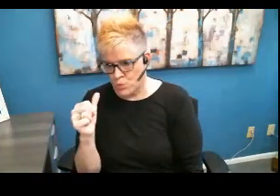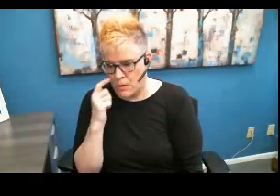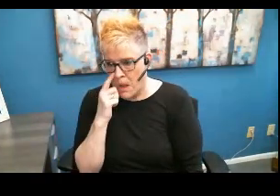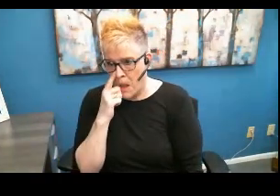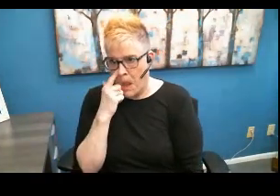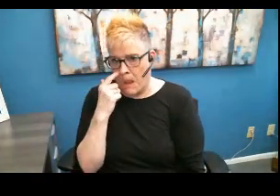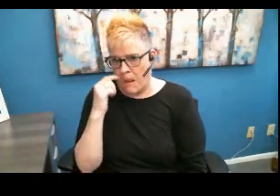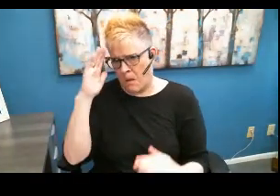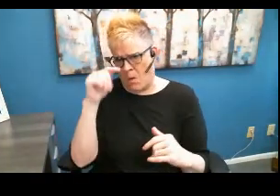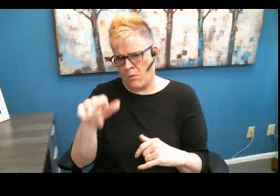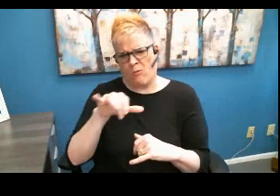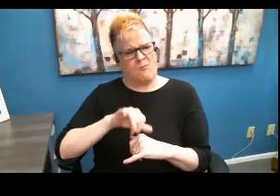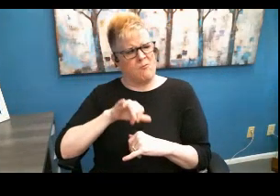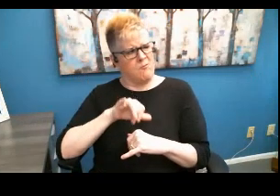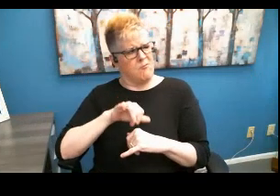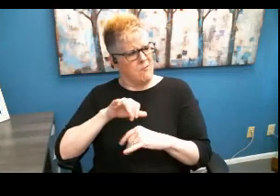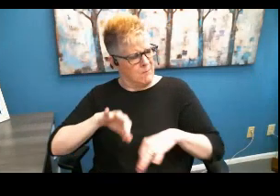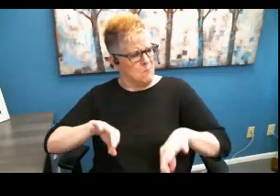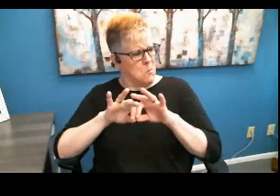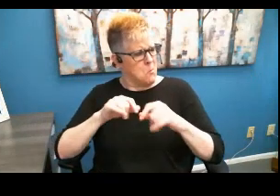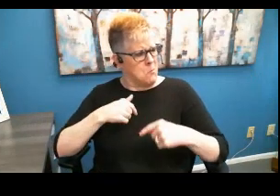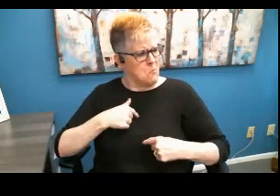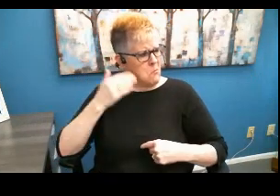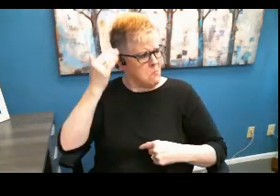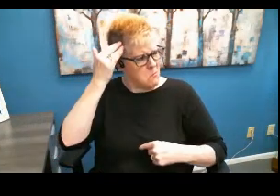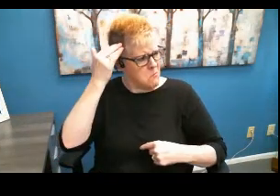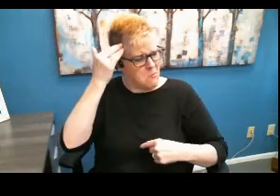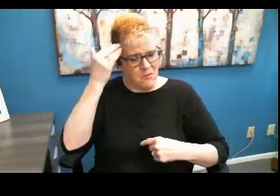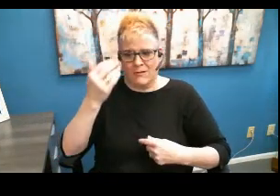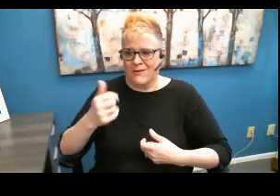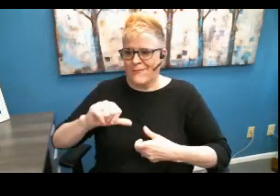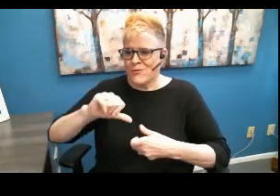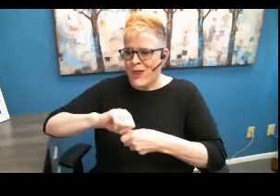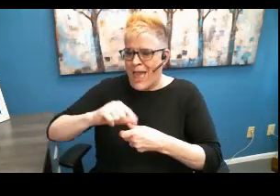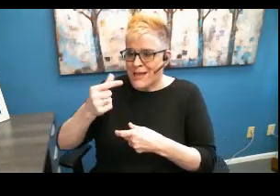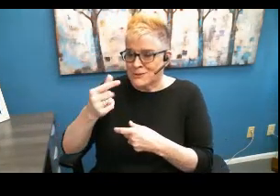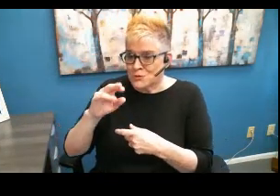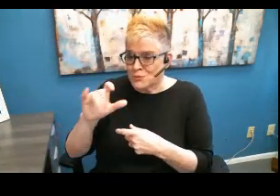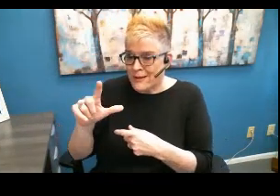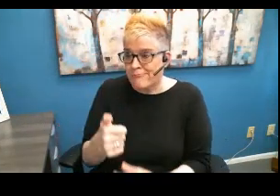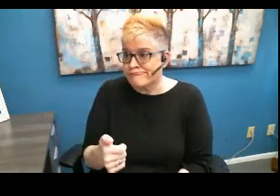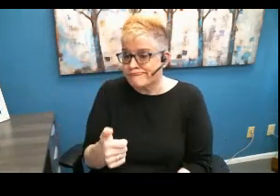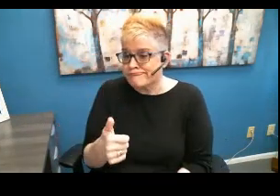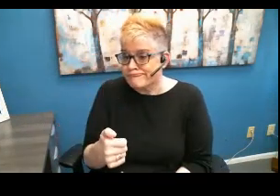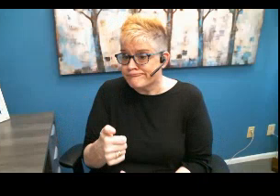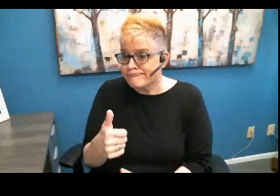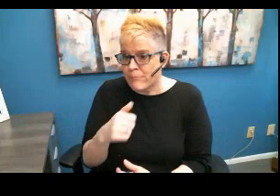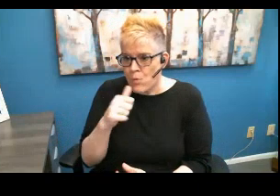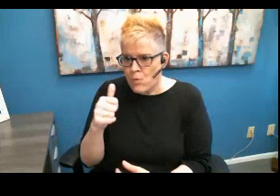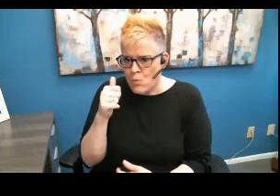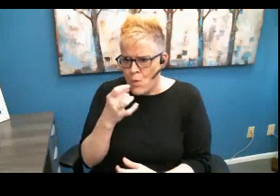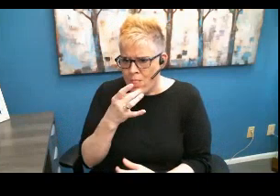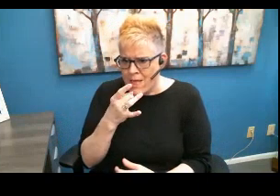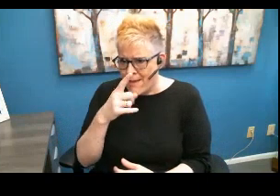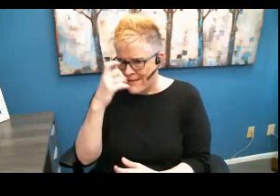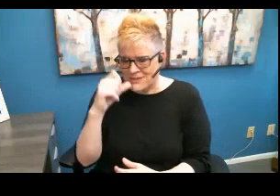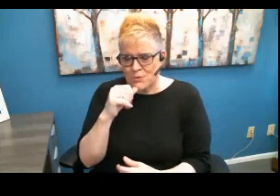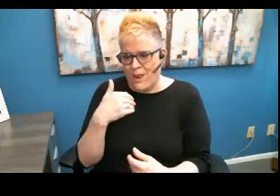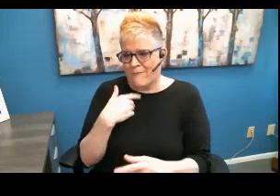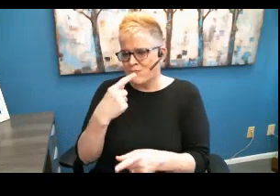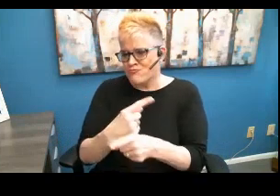that important. That's why sometimes we've got your gas grill, and you try to light it. It doesn't light because you don't have that right